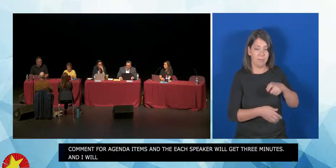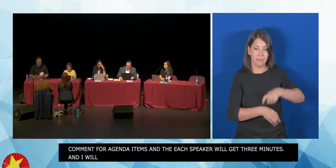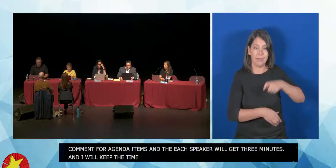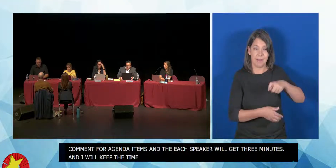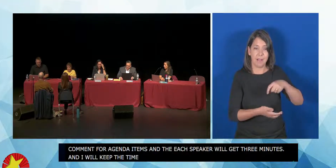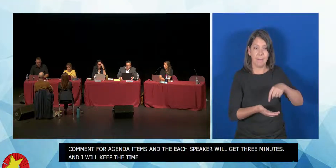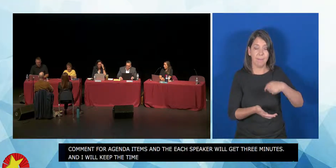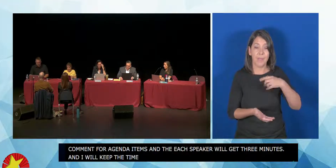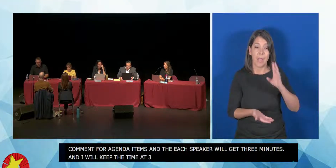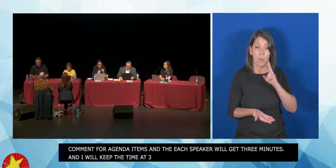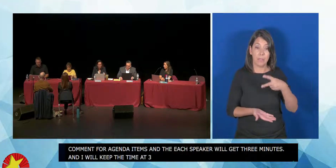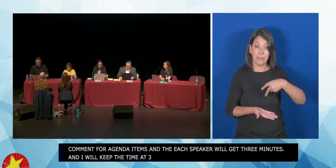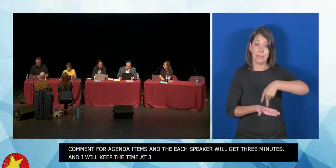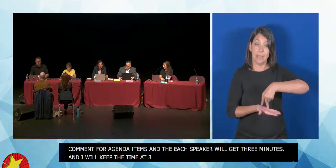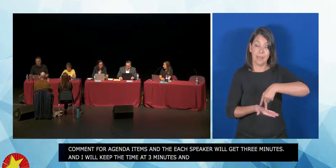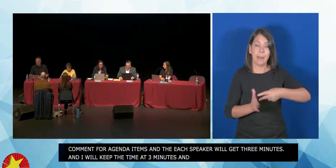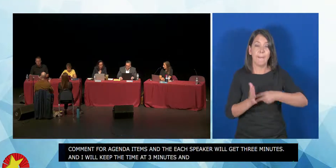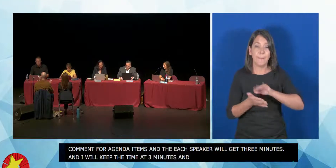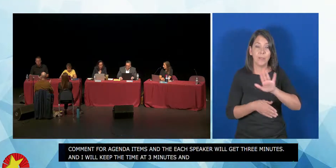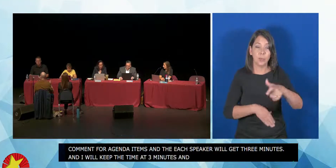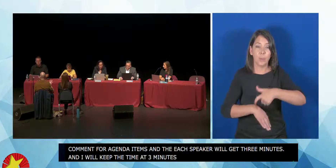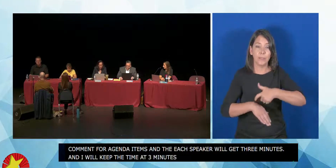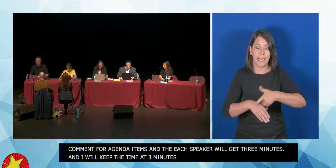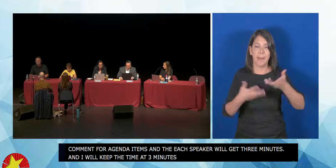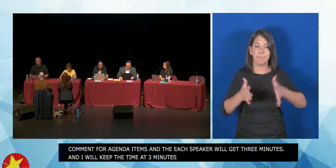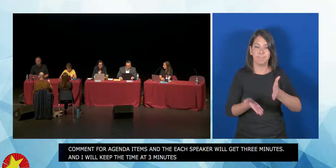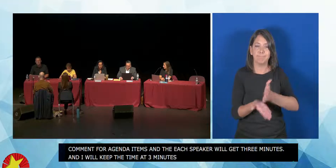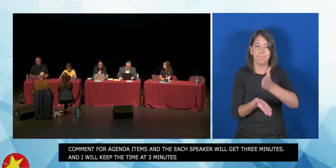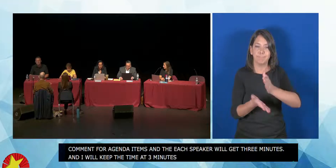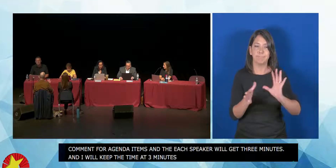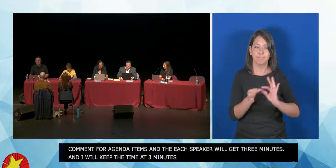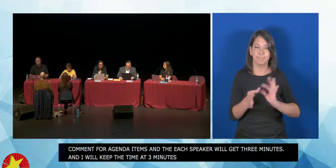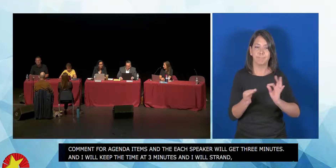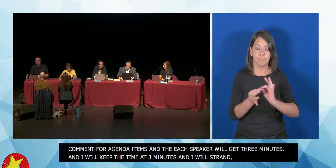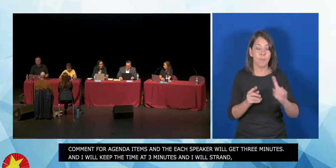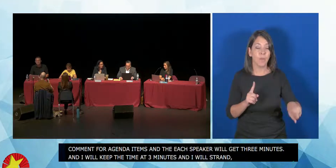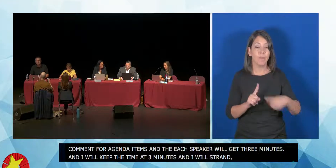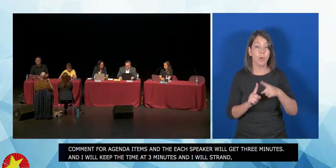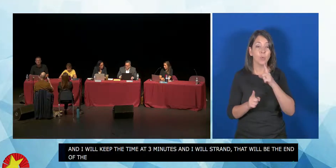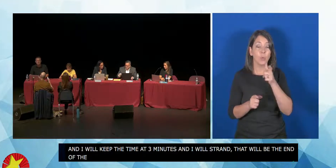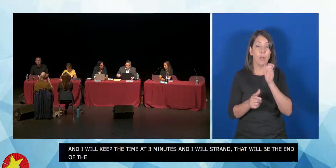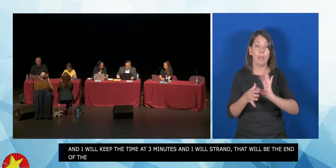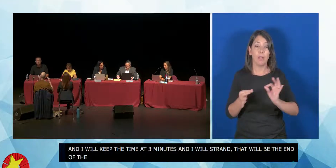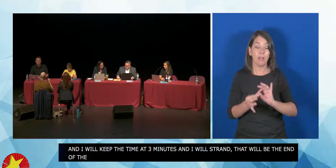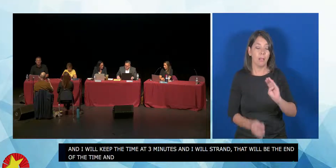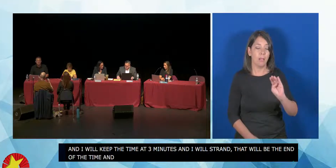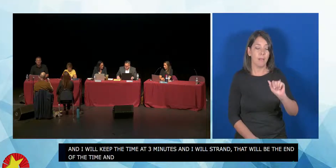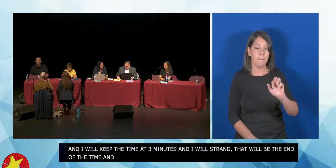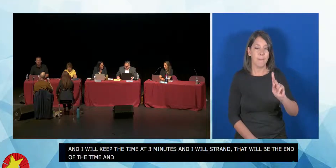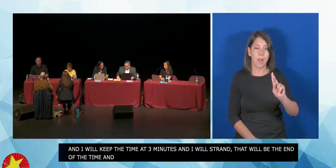stand, and that will be the end of the time. The first speaker is Mark Hansen.